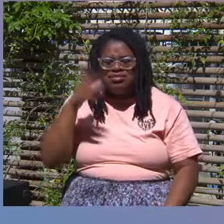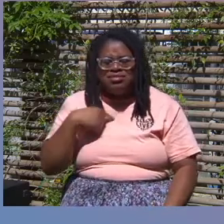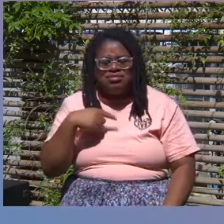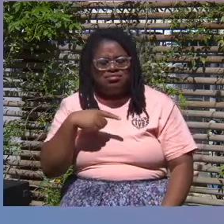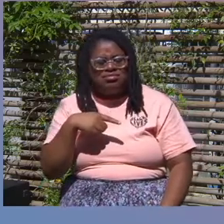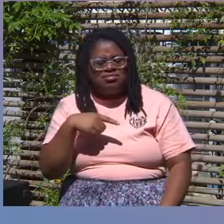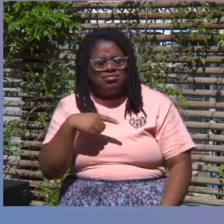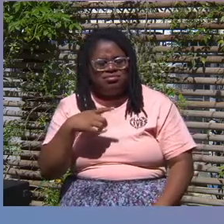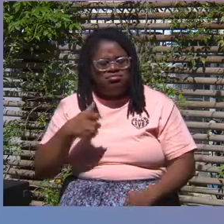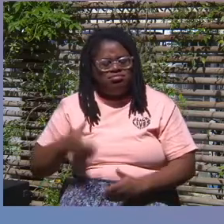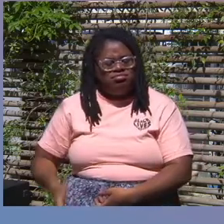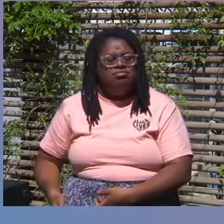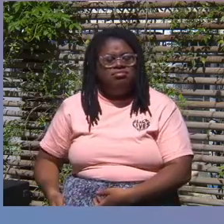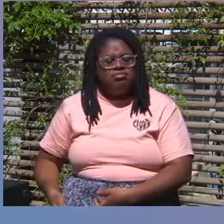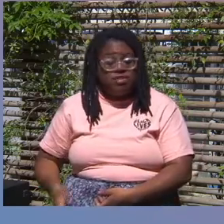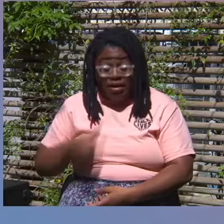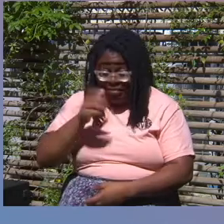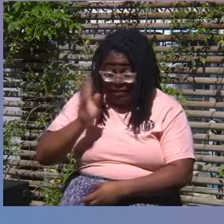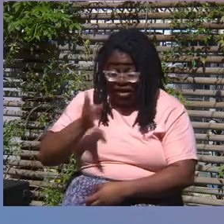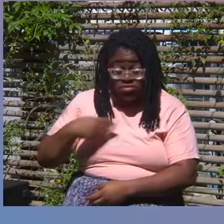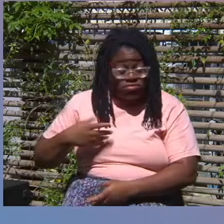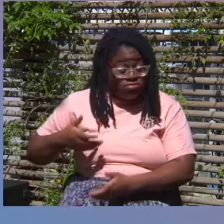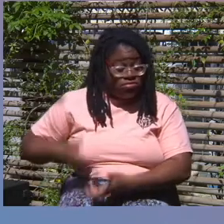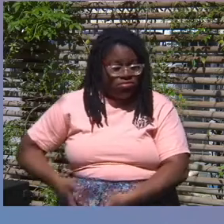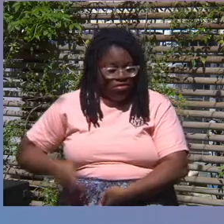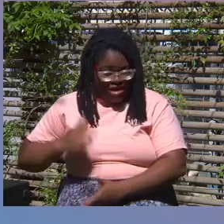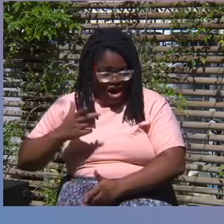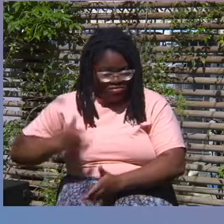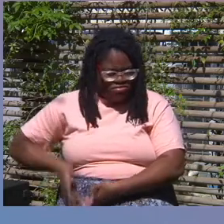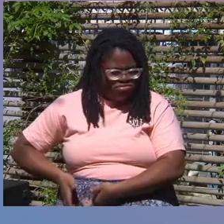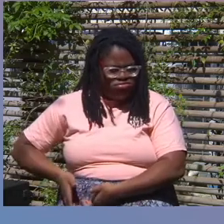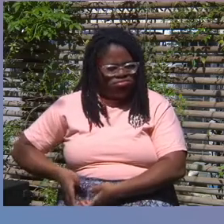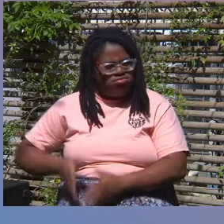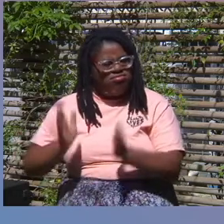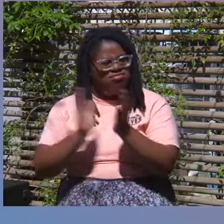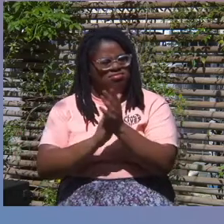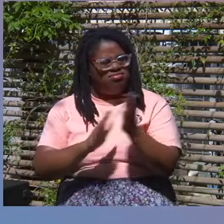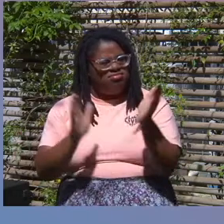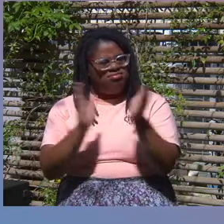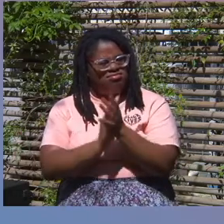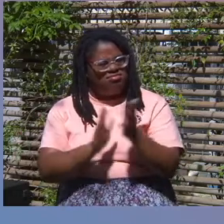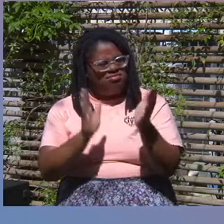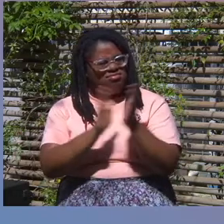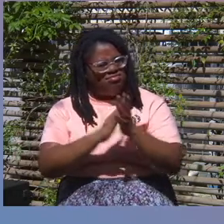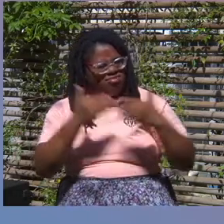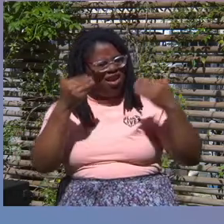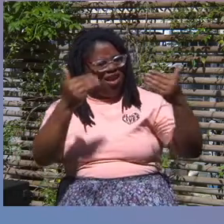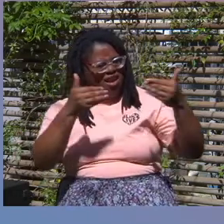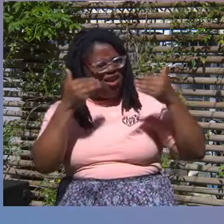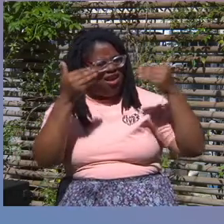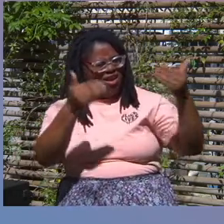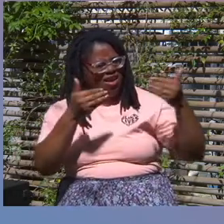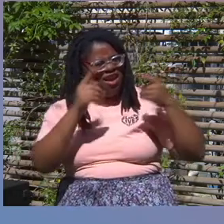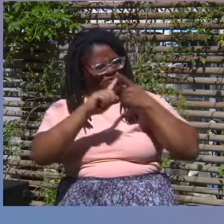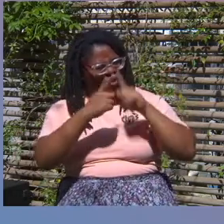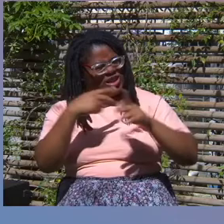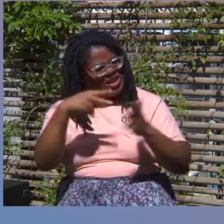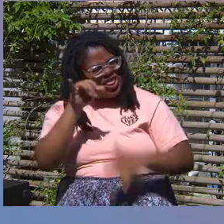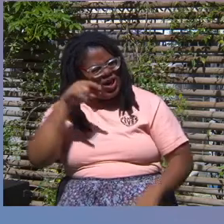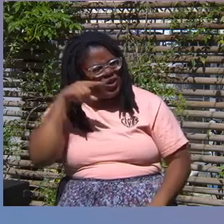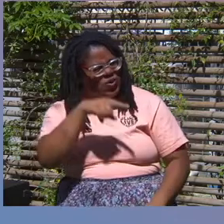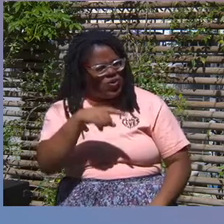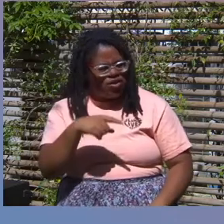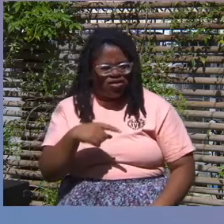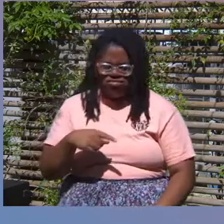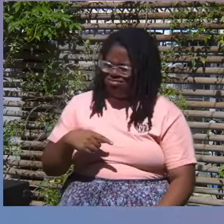he put the rifle down. I'm not making this up. He put the rifle down and was started clapping his hand. Yeah, yeah. I have friend who danced like you. I'm